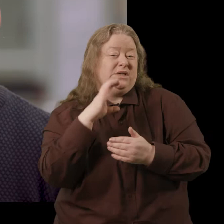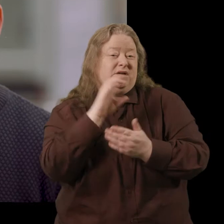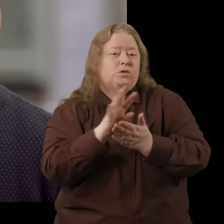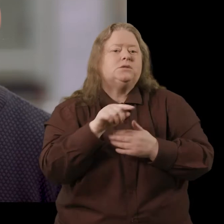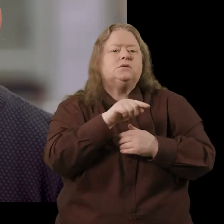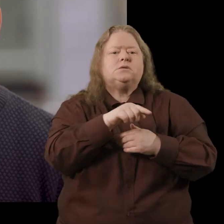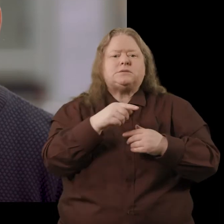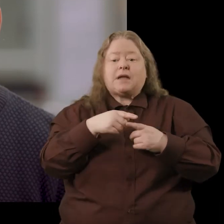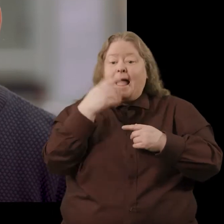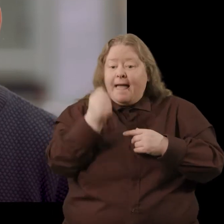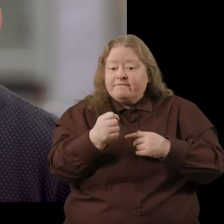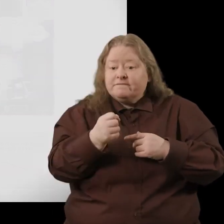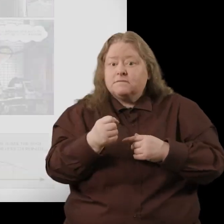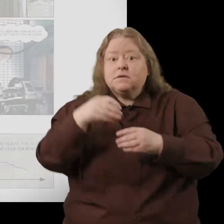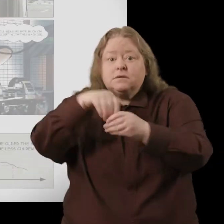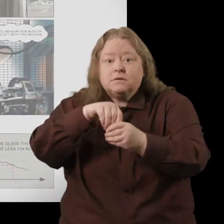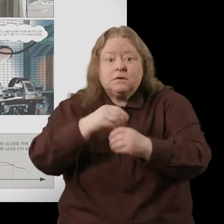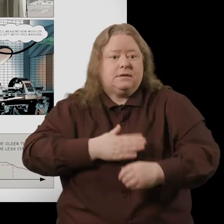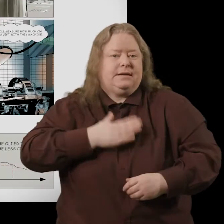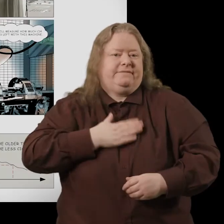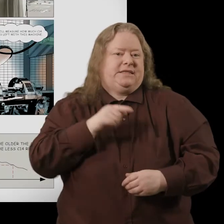has and contains radiocarbon.